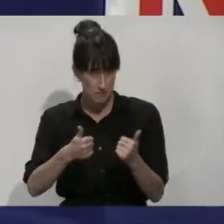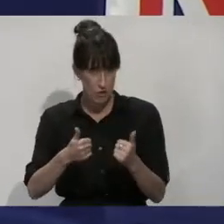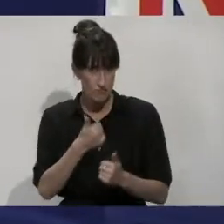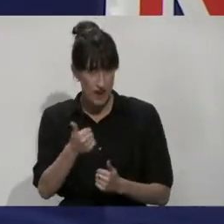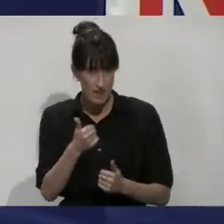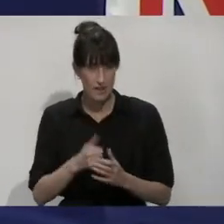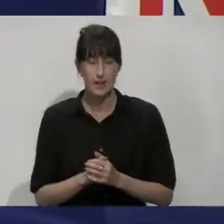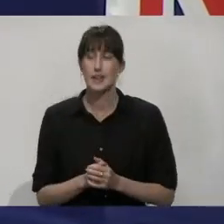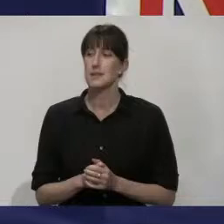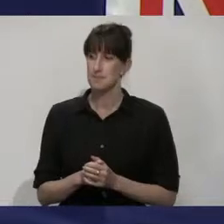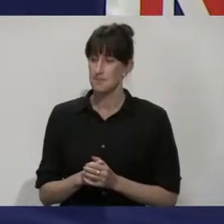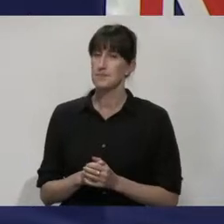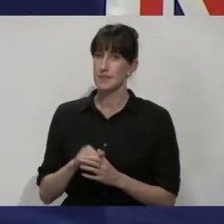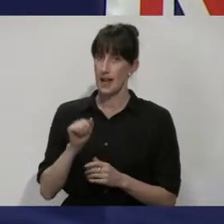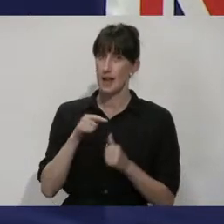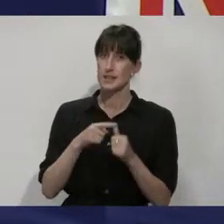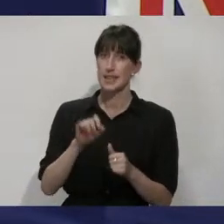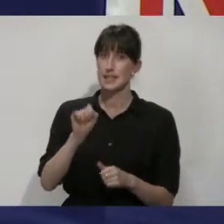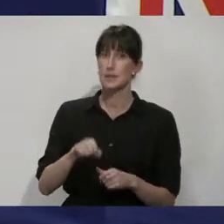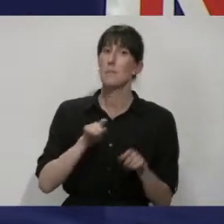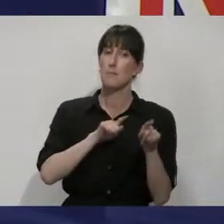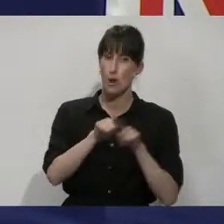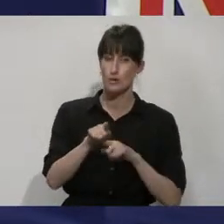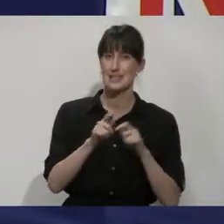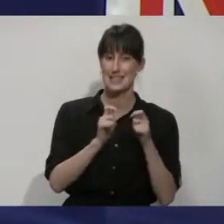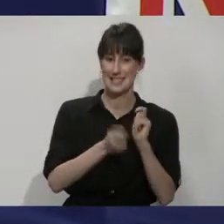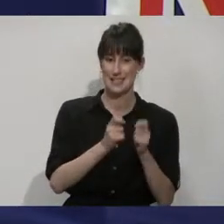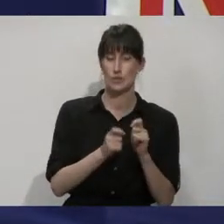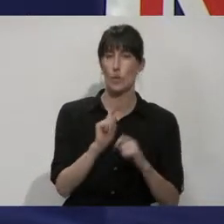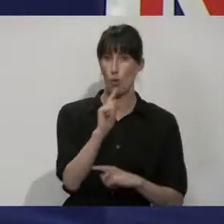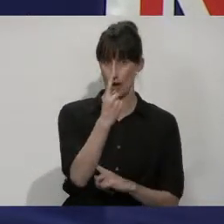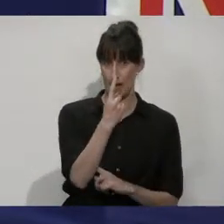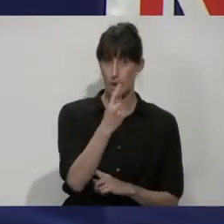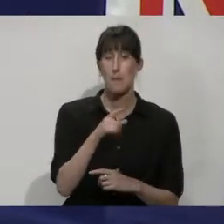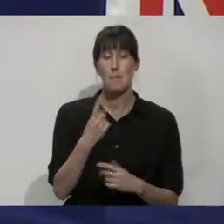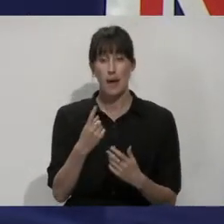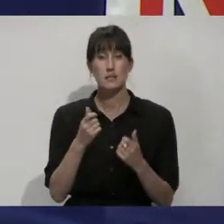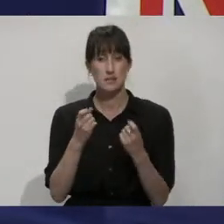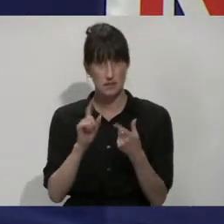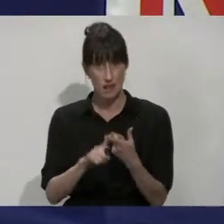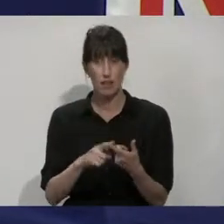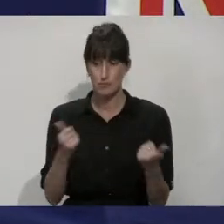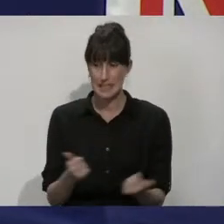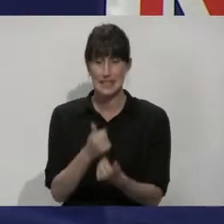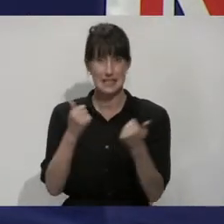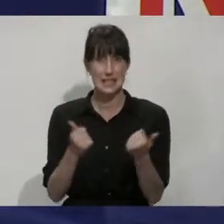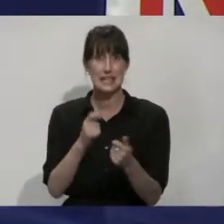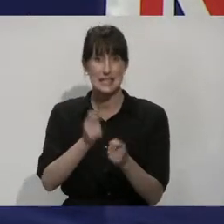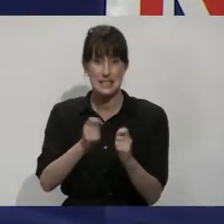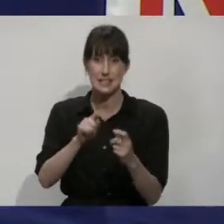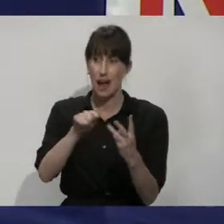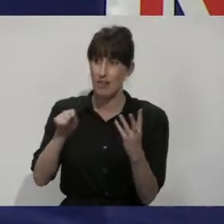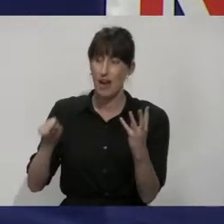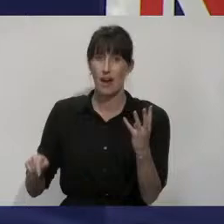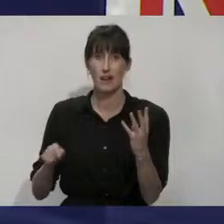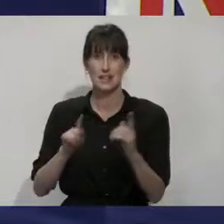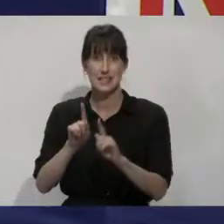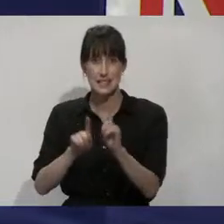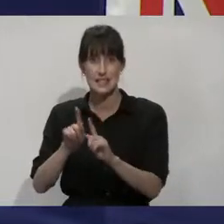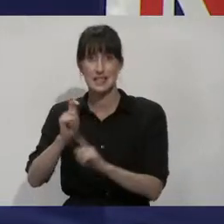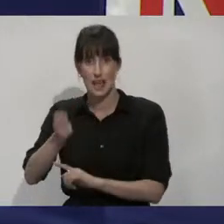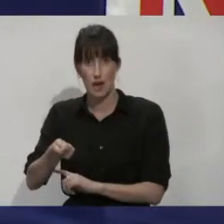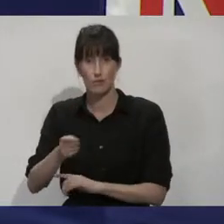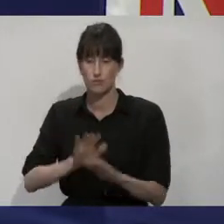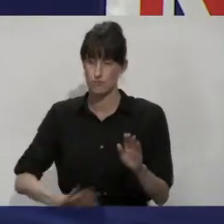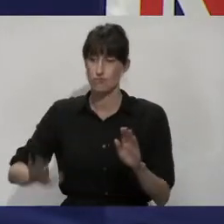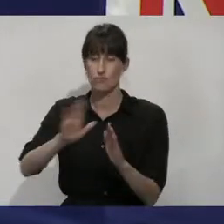is good, but there's still been a great deal of testing happening elsewhere, and again that helps give us a good idea of whether or not there's